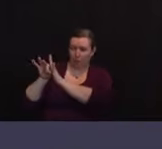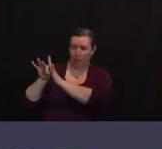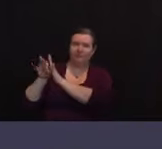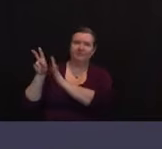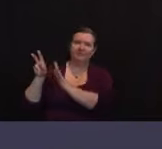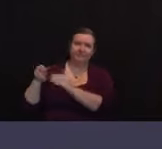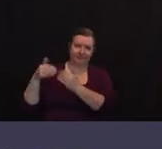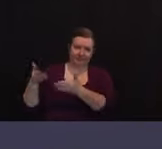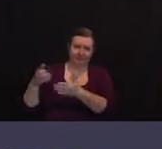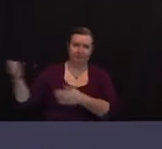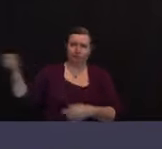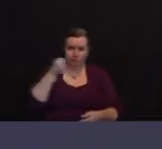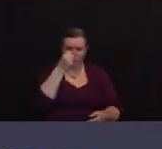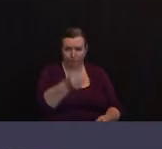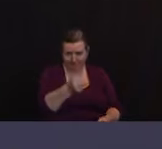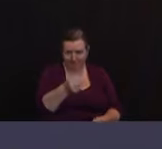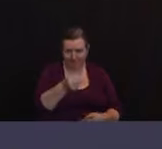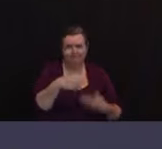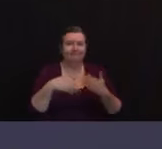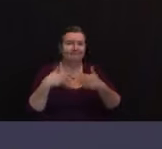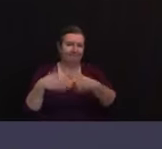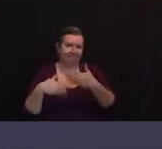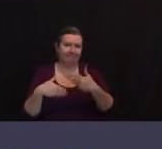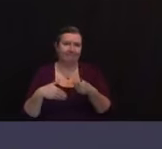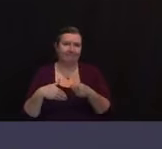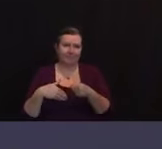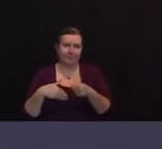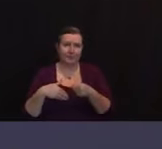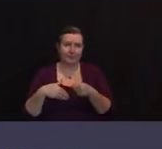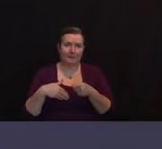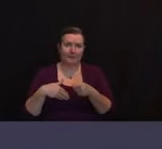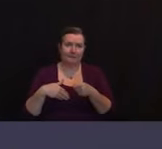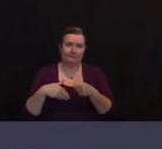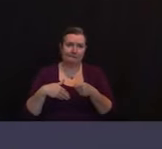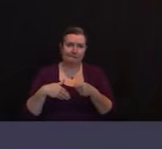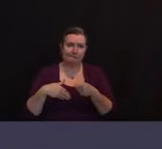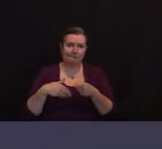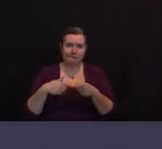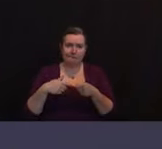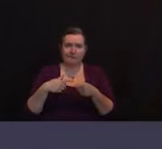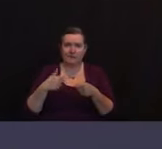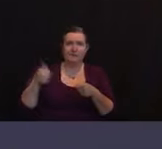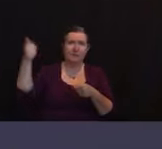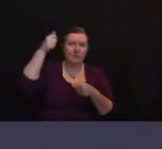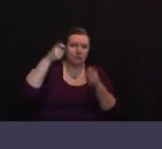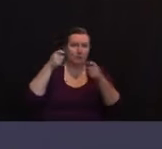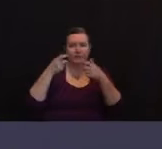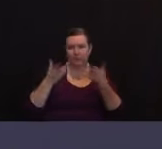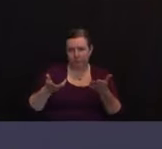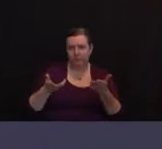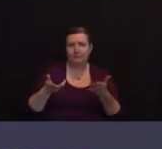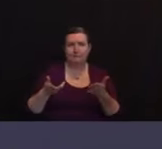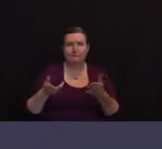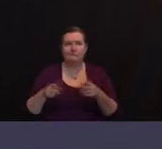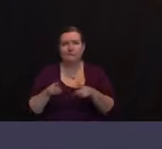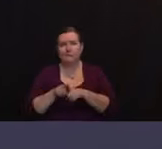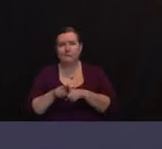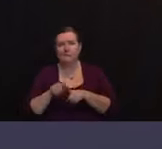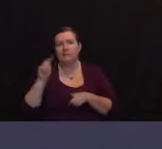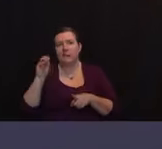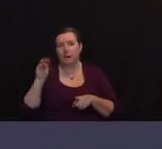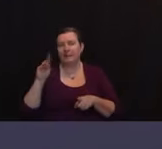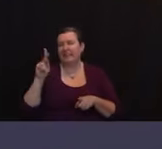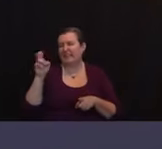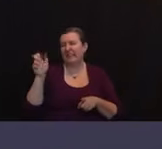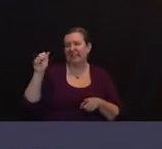of administrations, including another mentor of mine, Governor Tom Kean. She